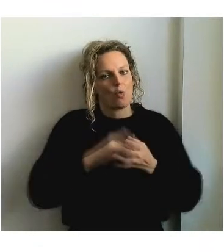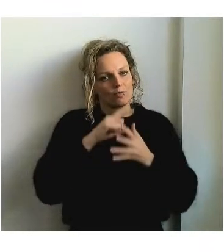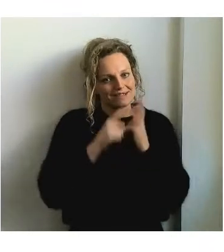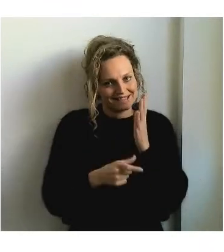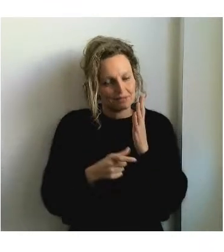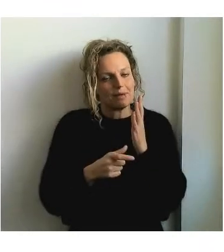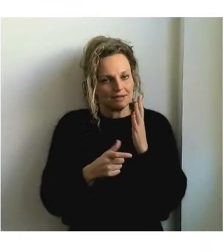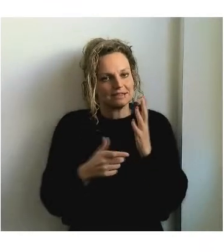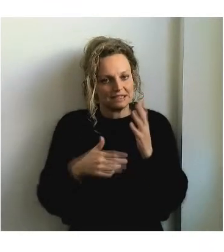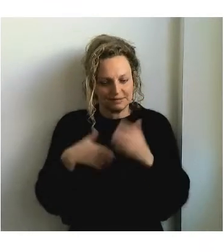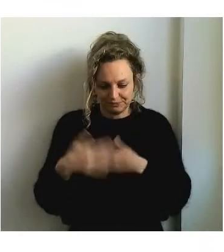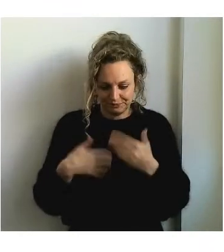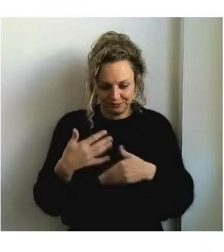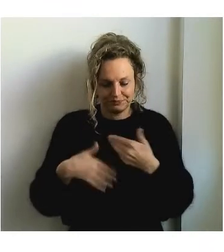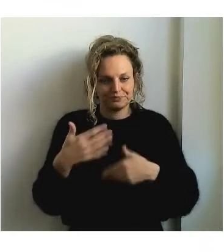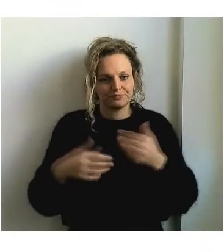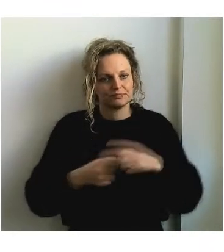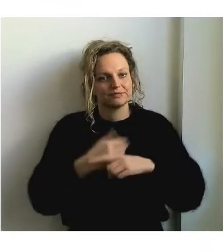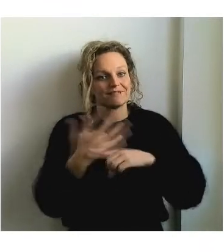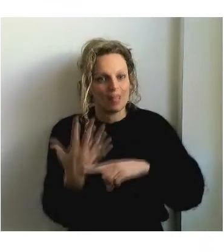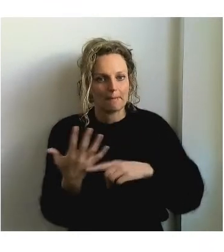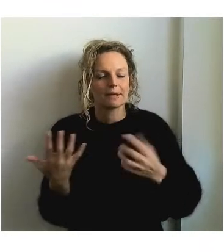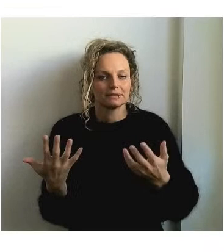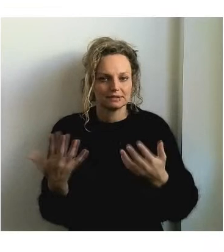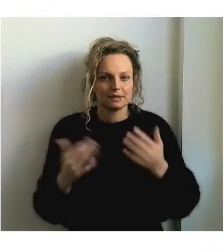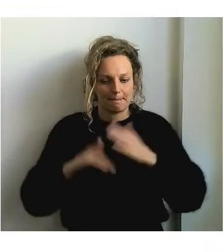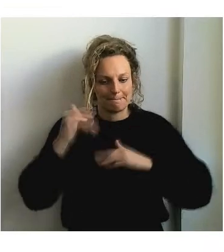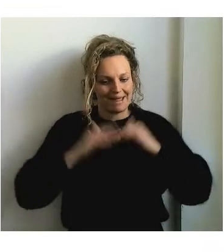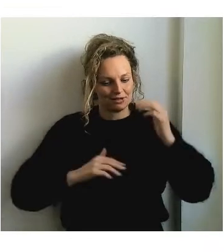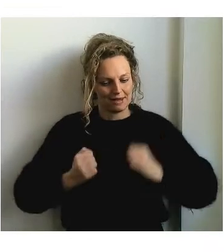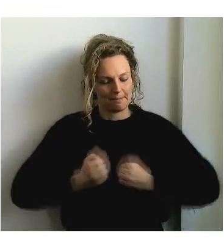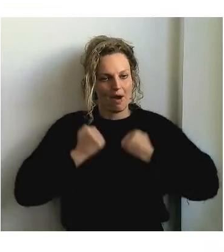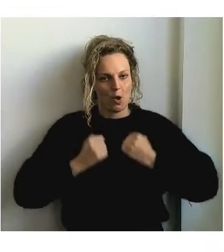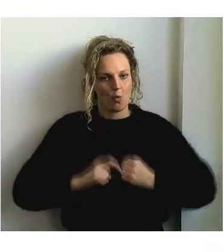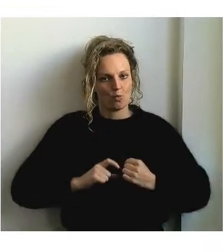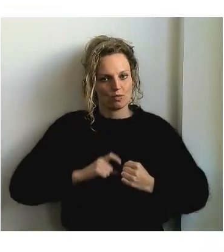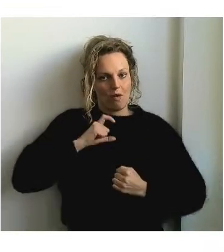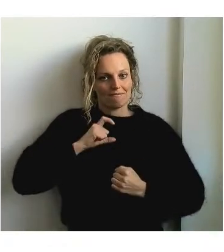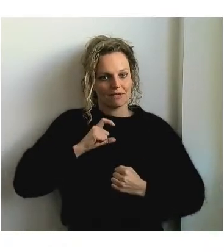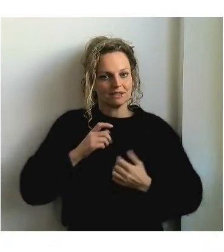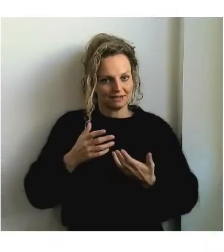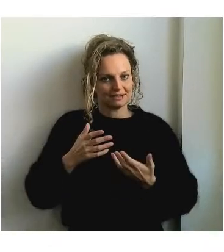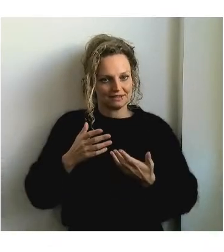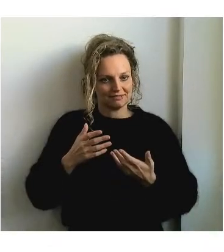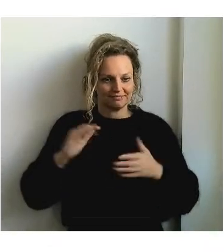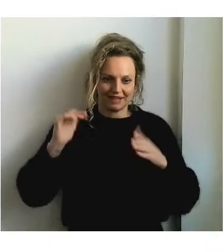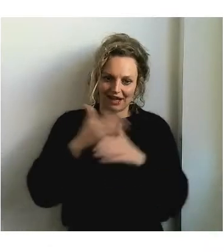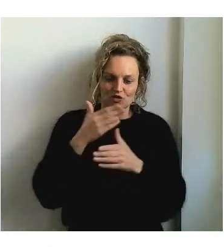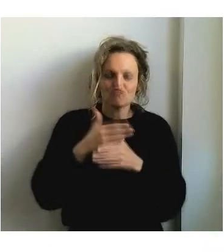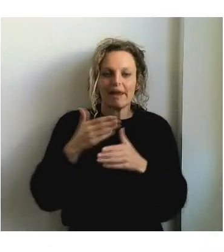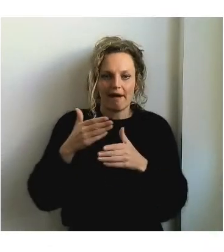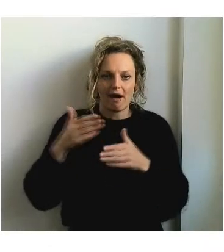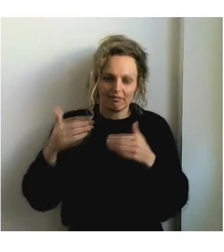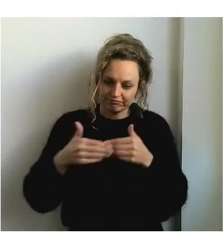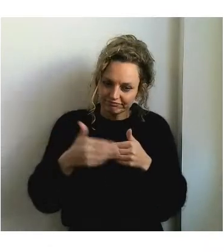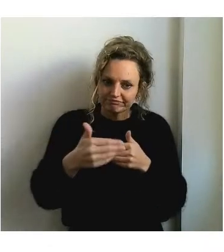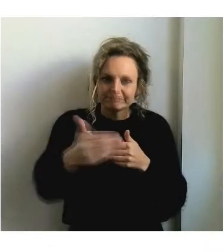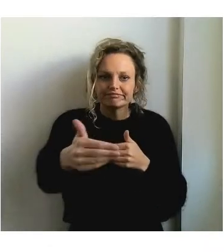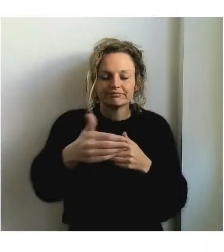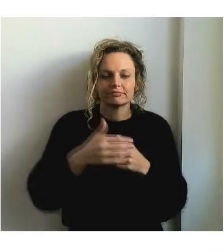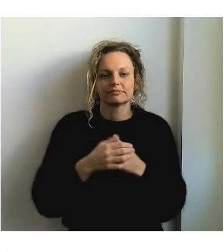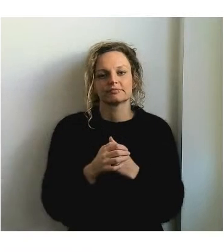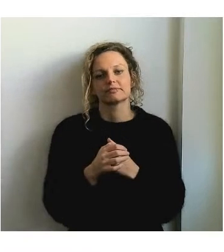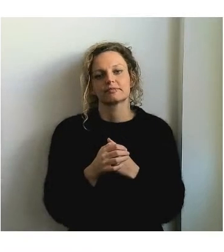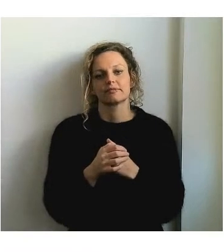understanding and building my own confidence and career journey. So that's certainly